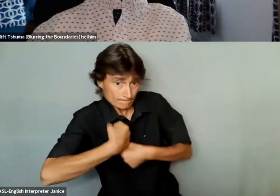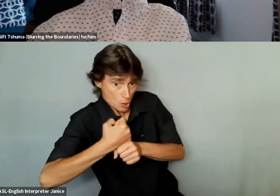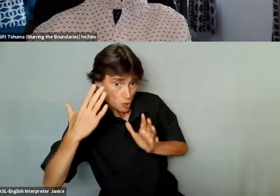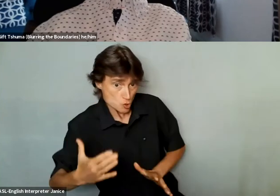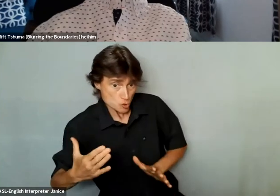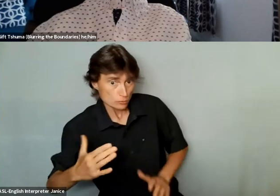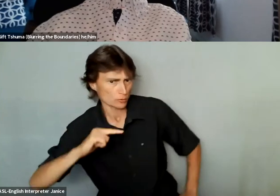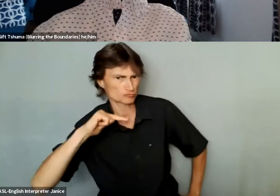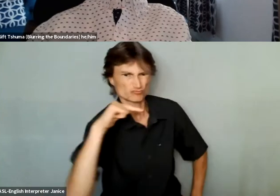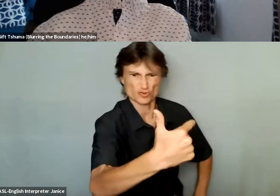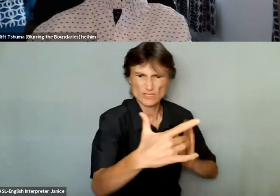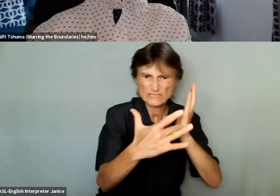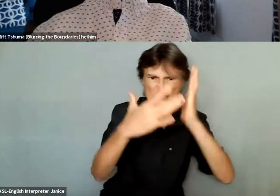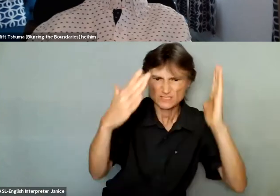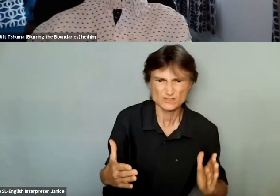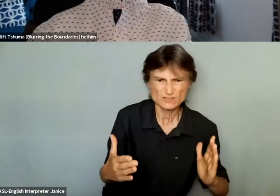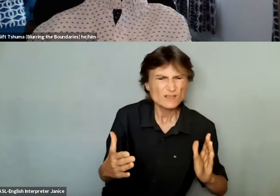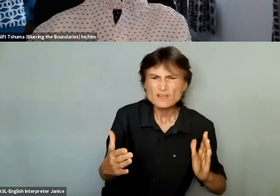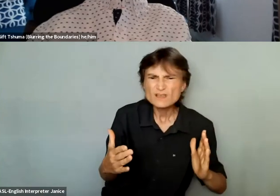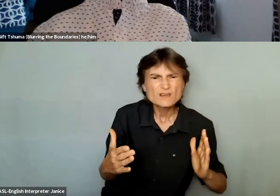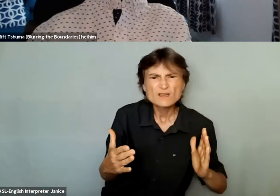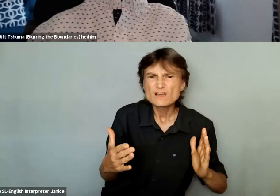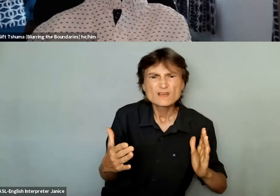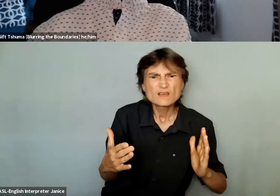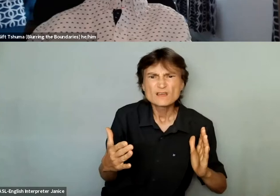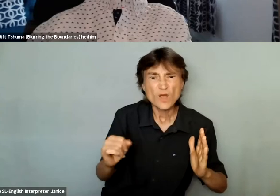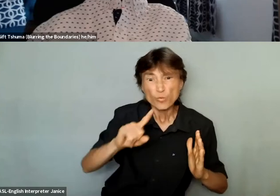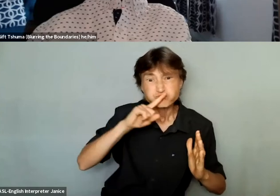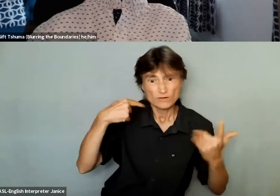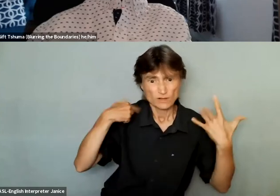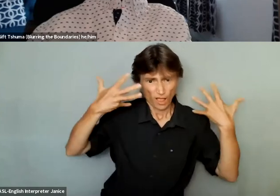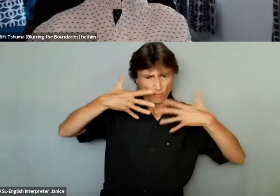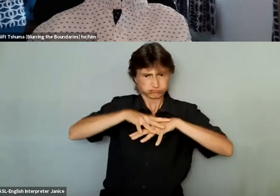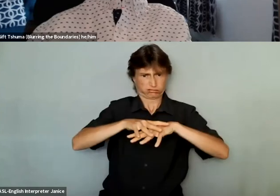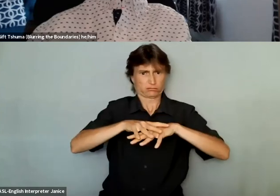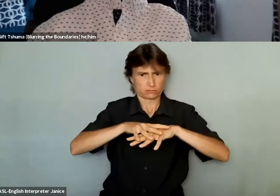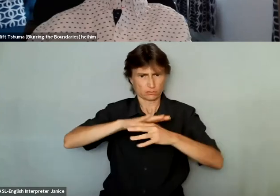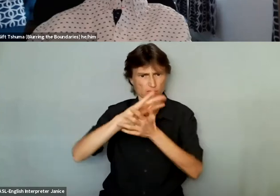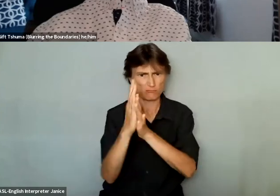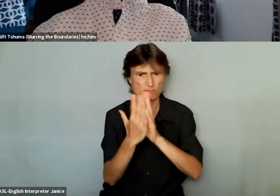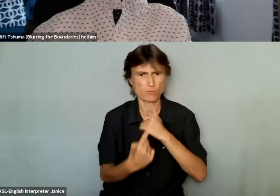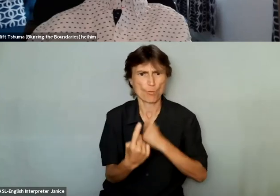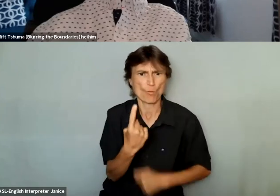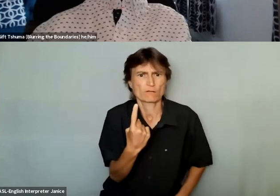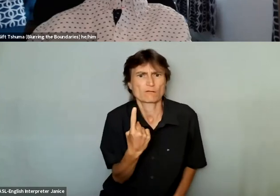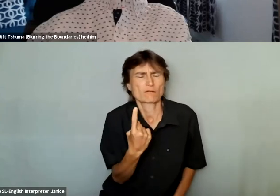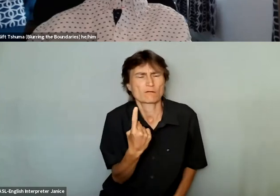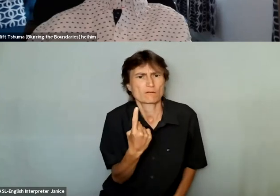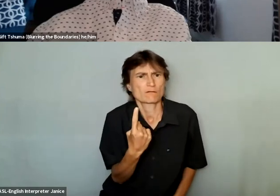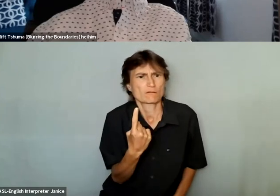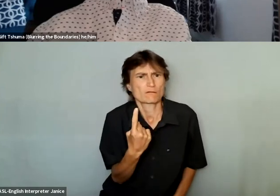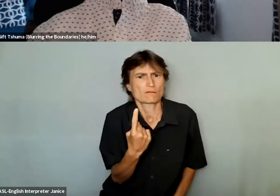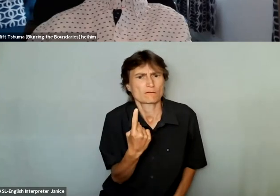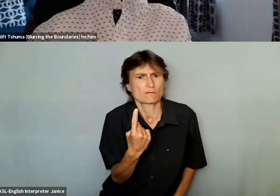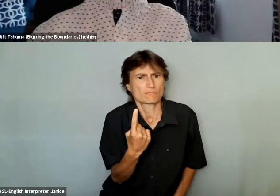need to look at. The way that we try and approach this is that we're